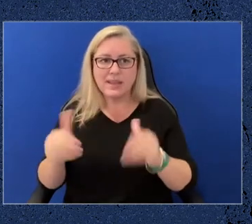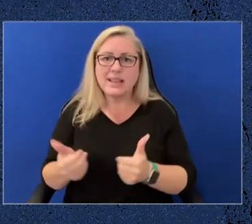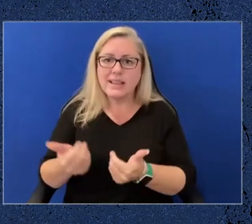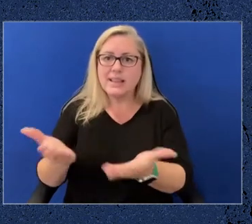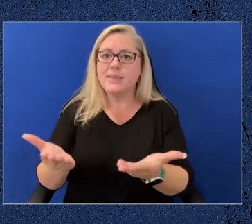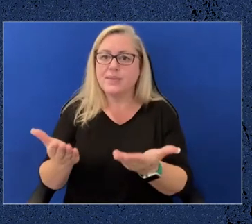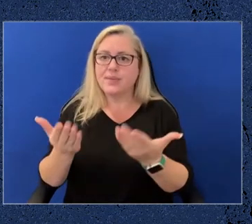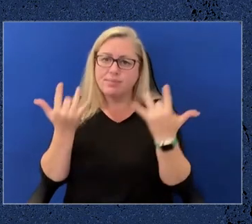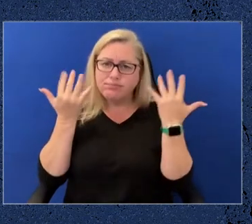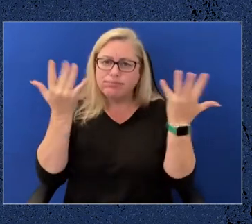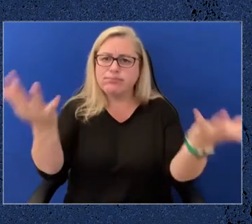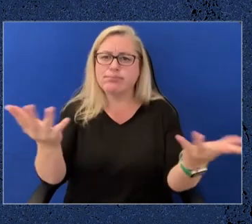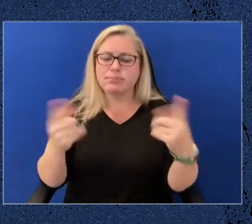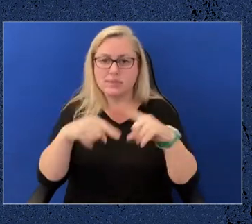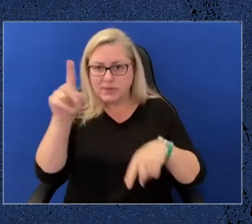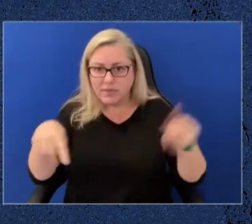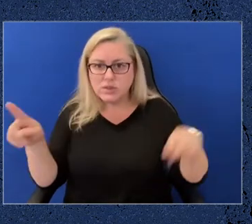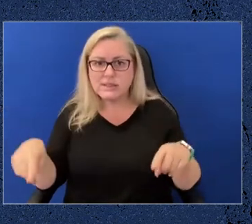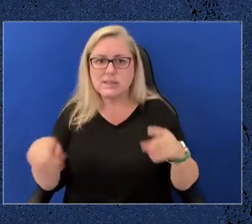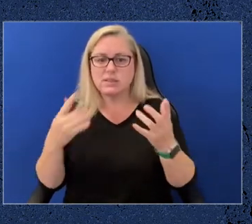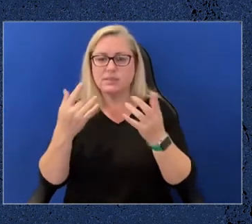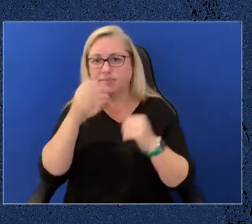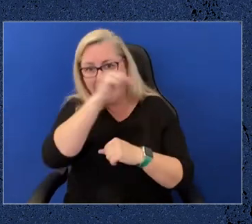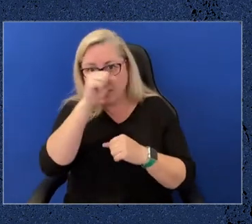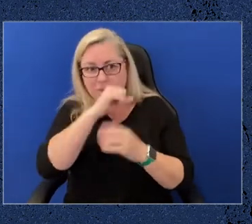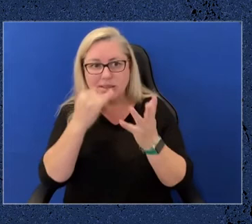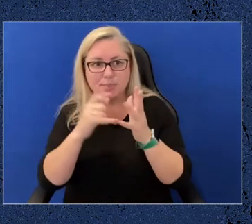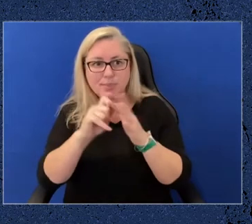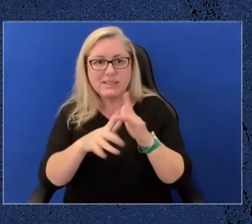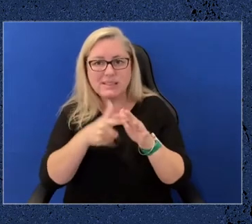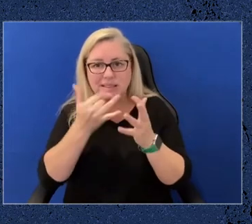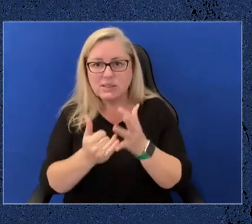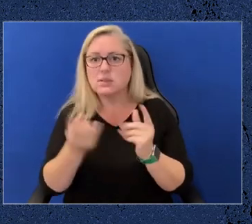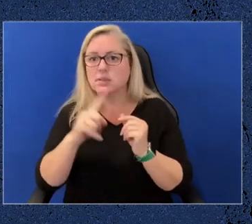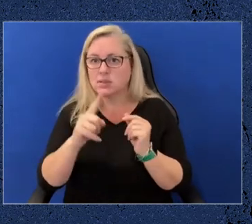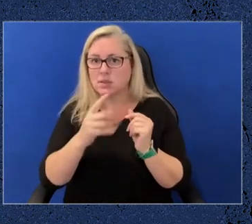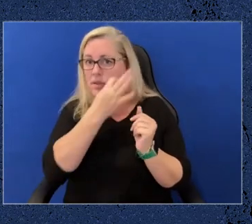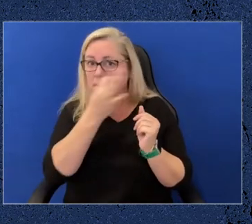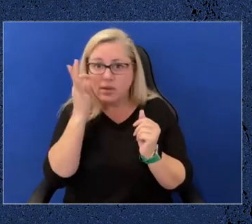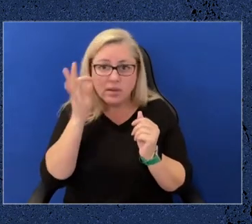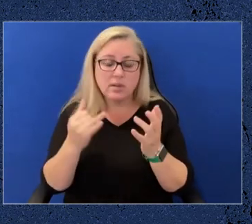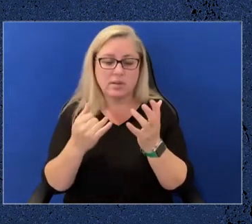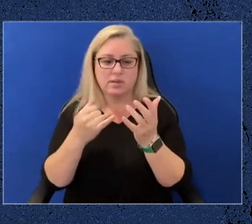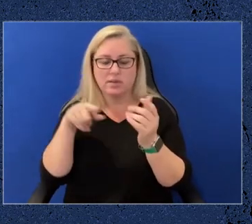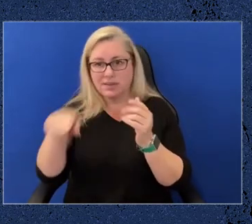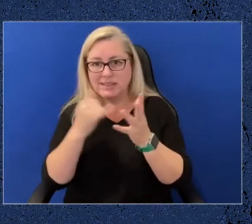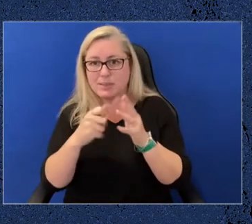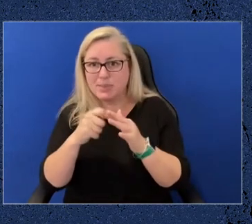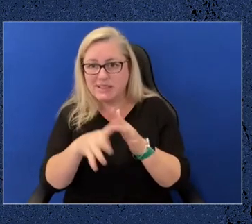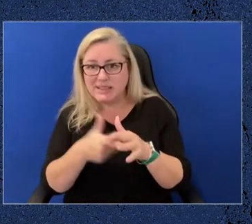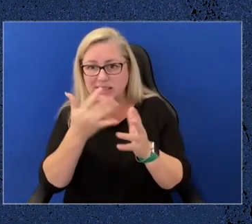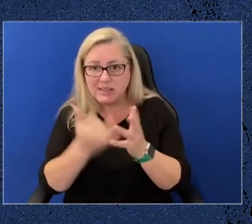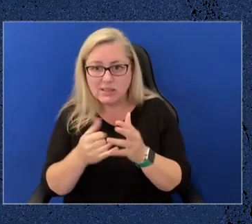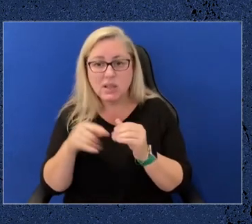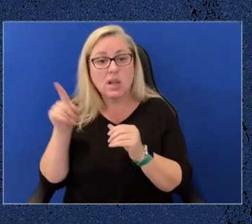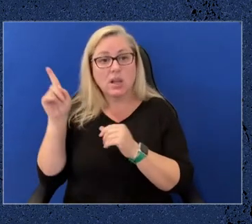you like, that gives you your species diversity. And less fires. You know, in Crowaging along National Park in Gippsland,